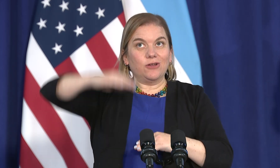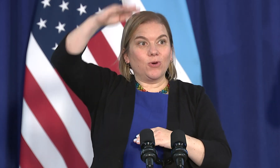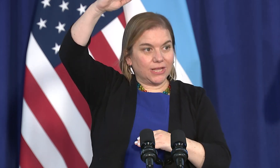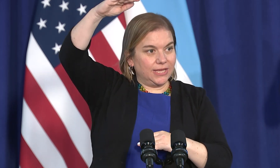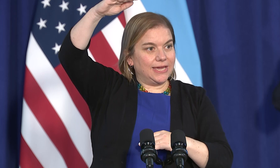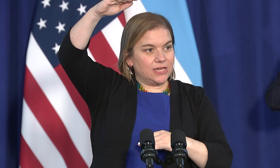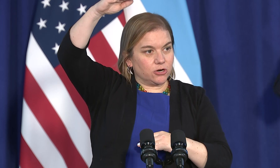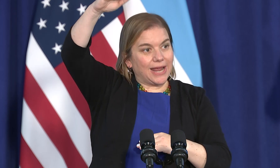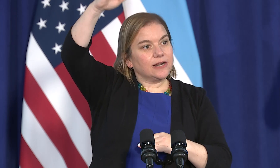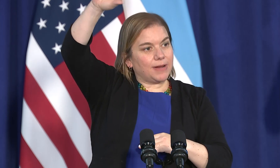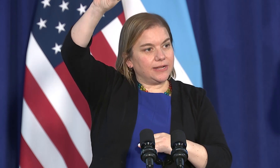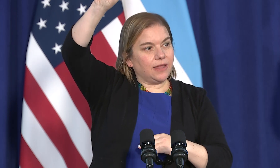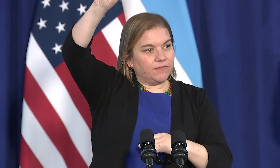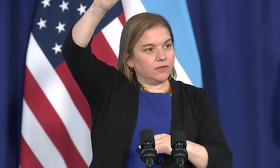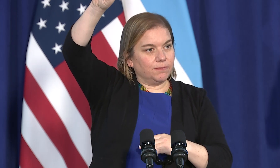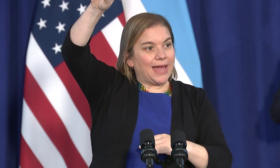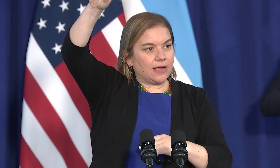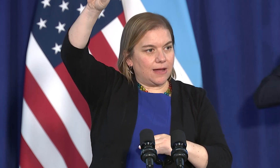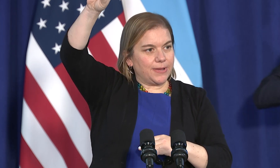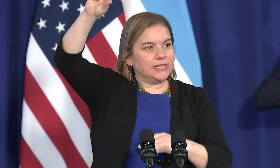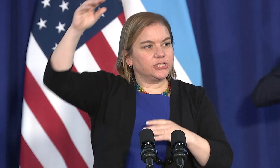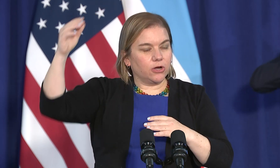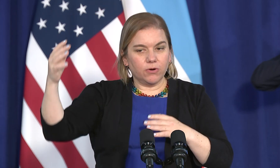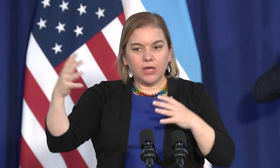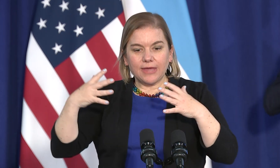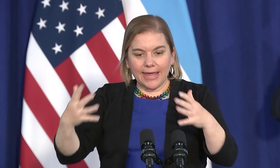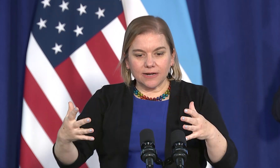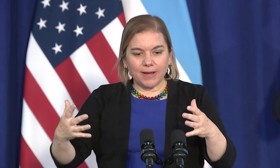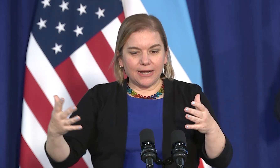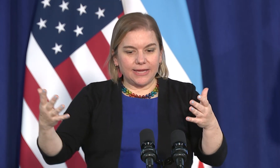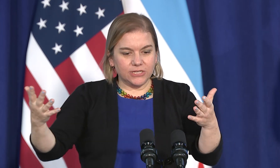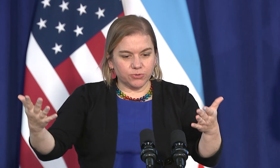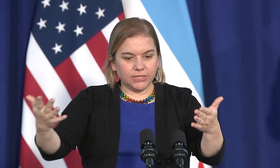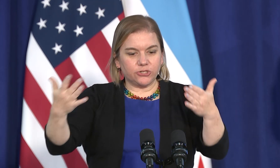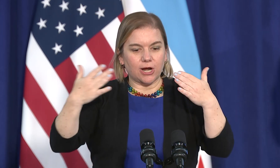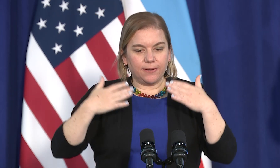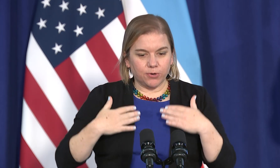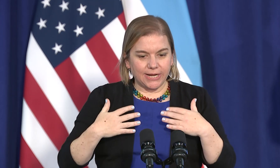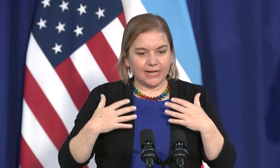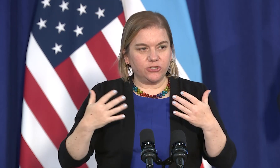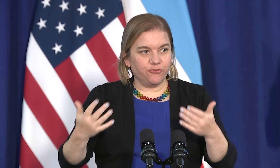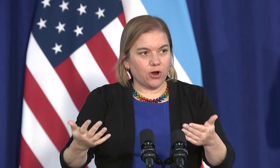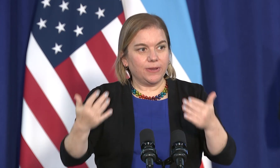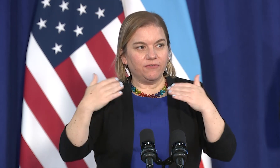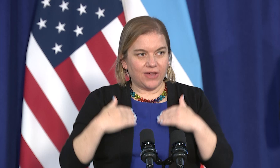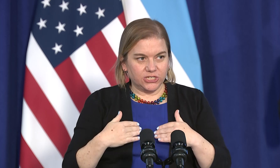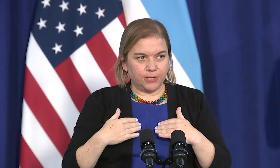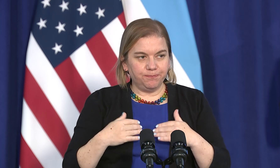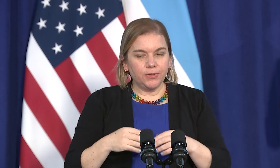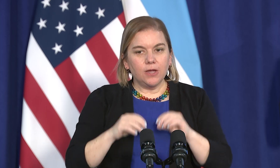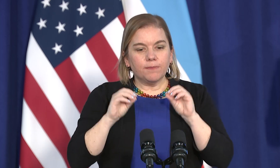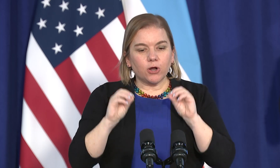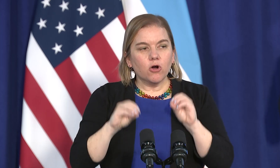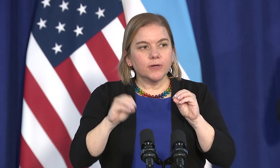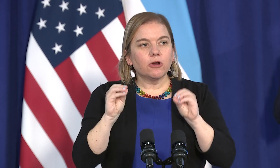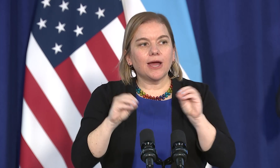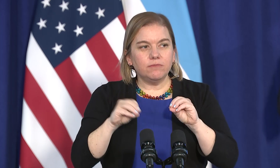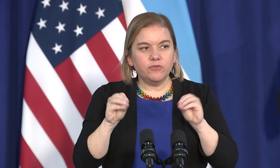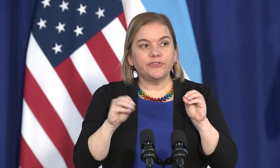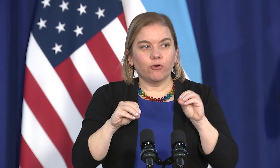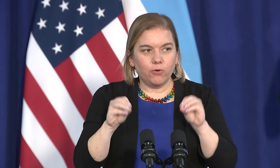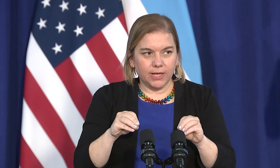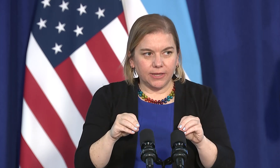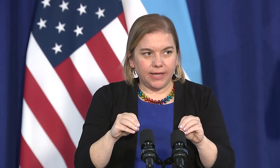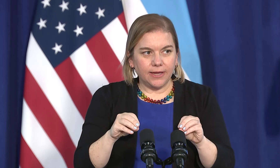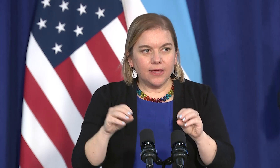that they quickly get your antibody level back up. And so the antibody is really trying to protect you from infection. But Omicron